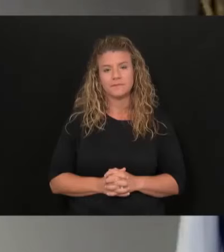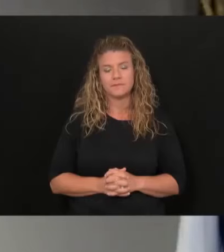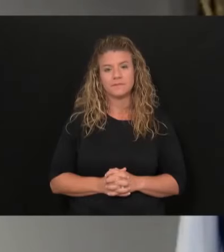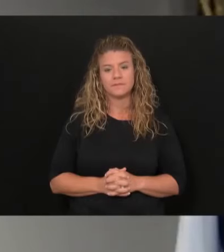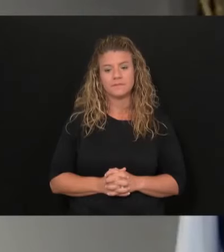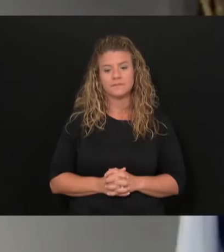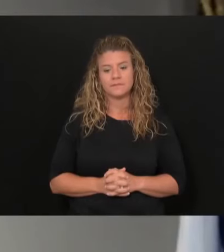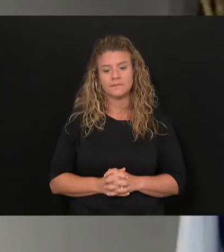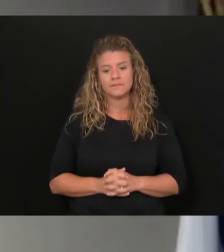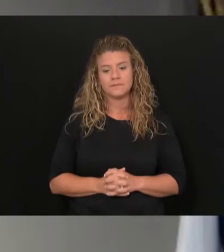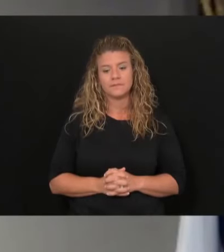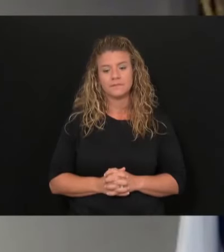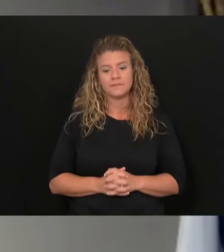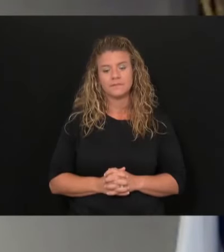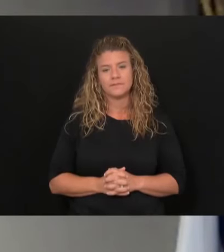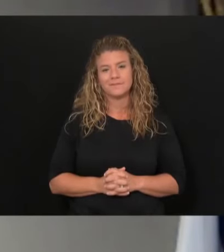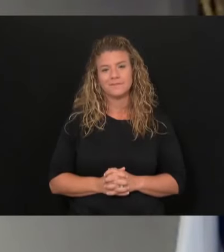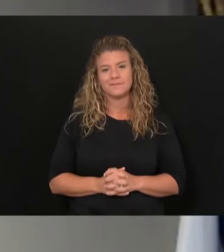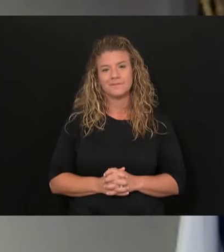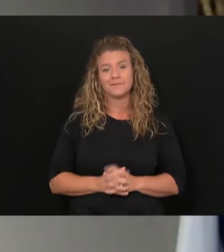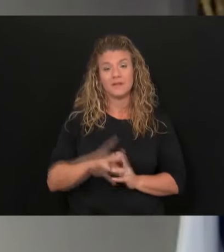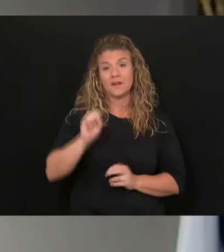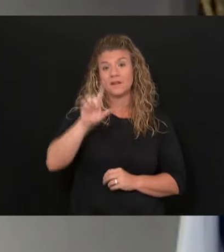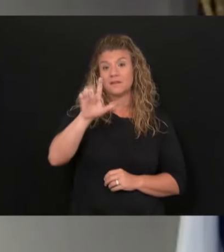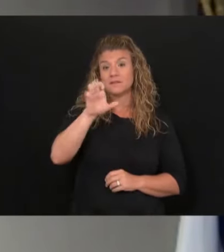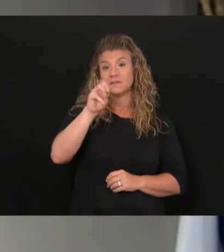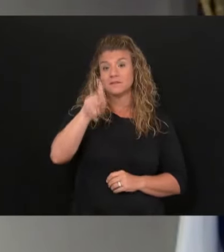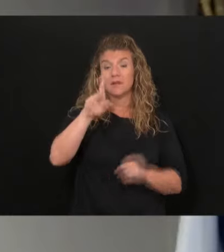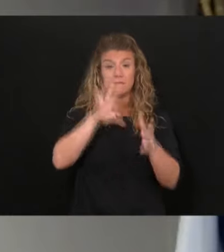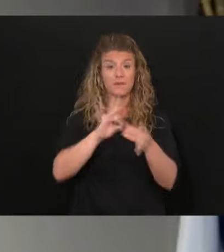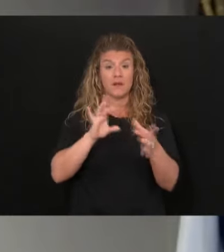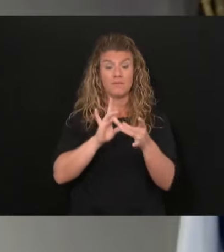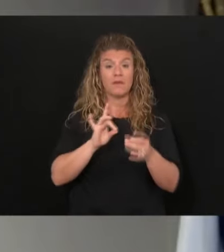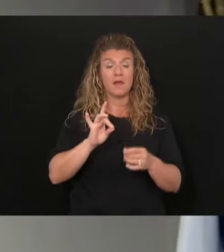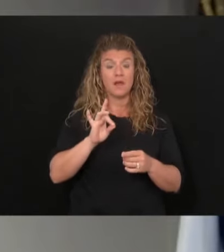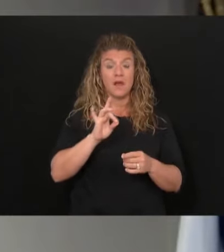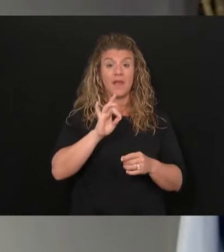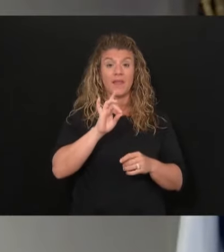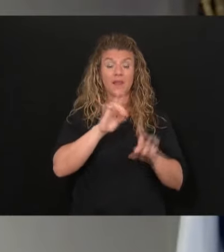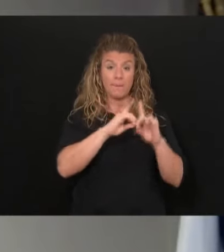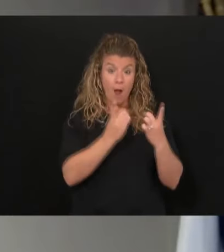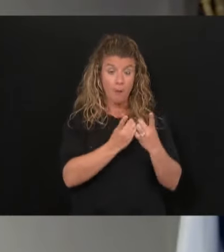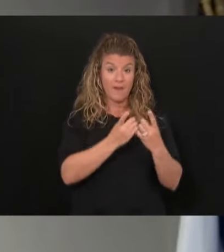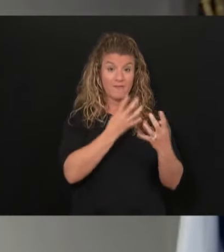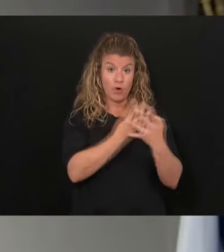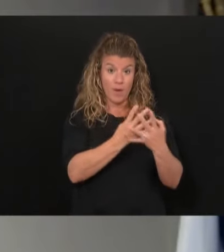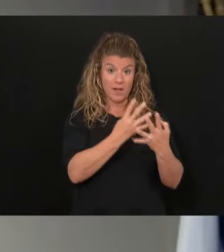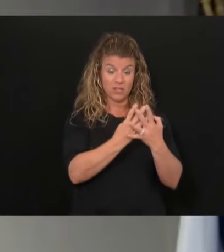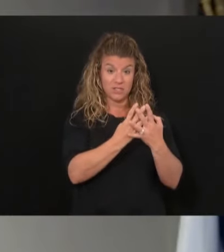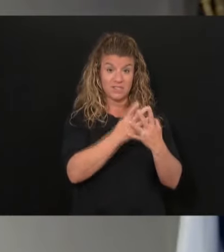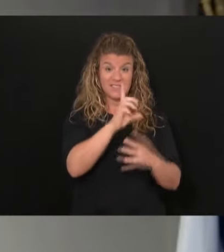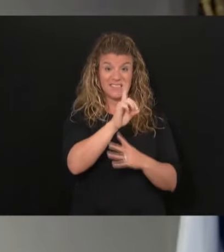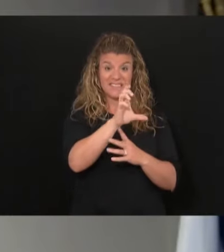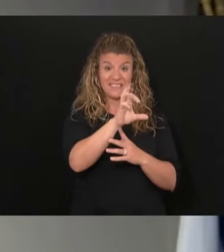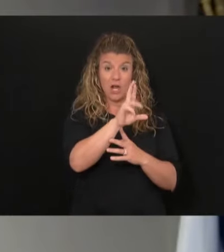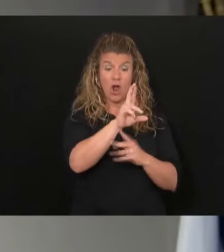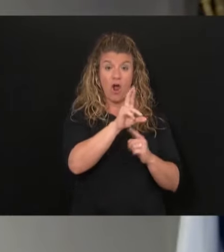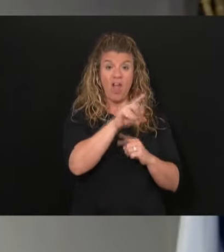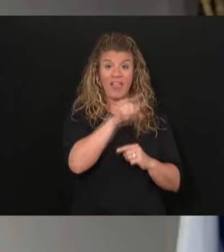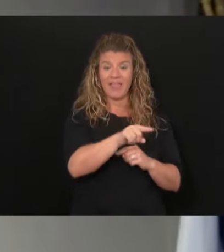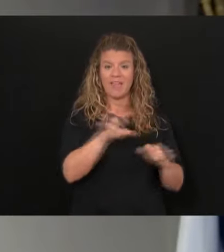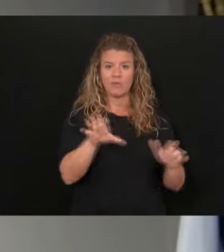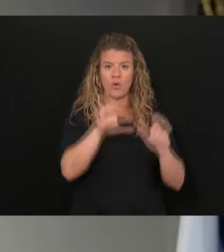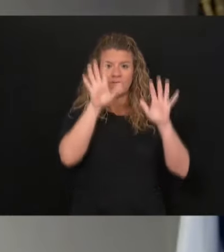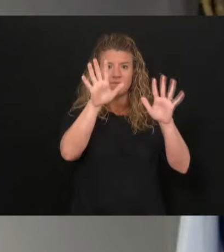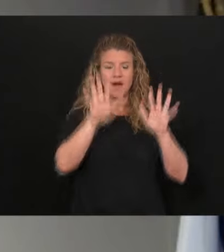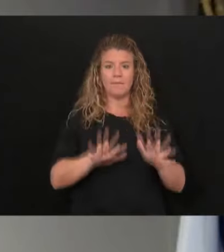I can speak some to the plans there. Actually, the Department of Corrections, DCR, has really been phenomenal in terms of putting